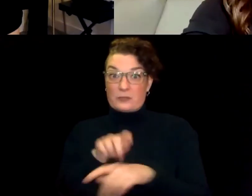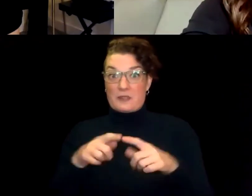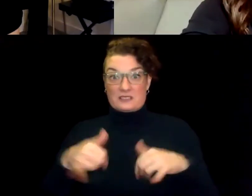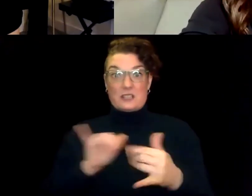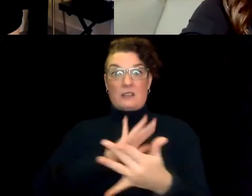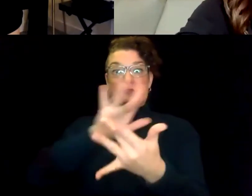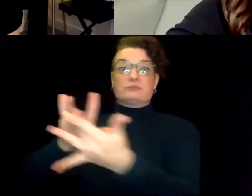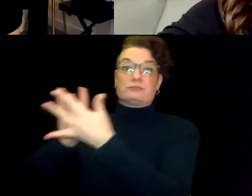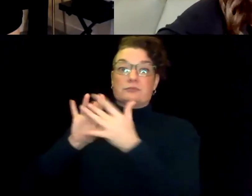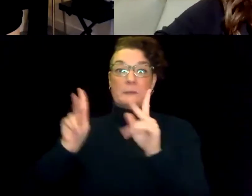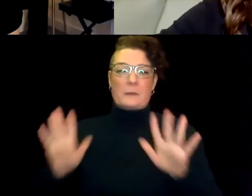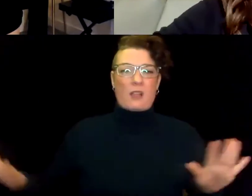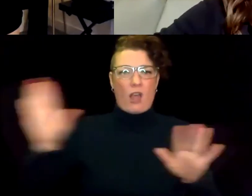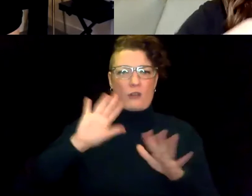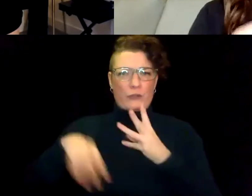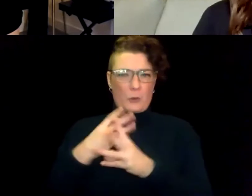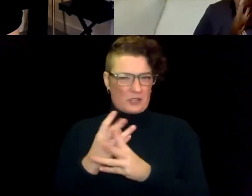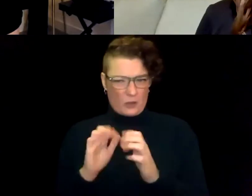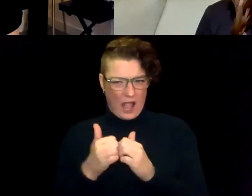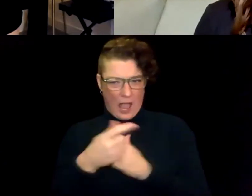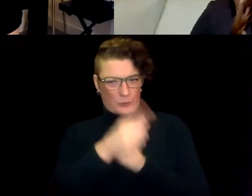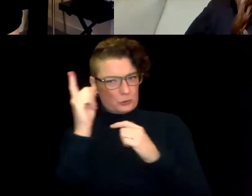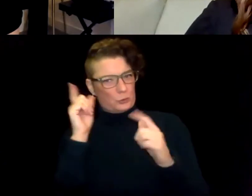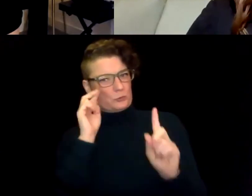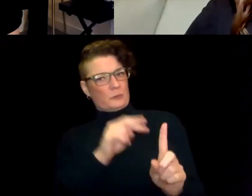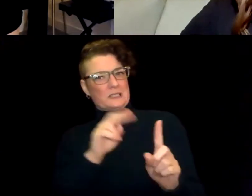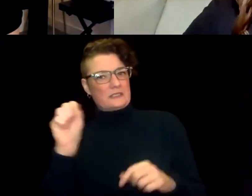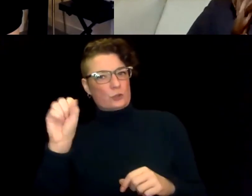folks all over the world. And so how do you think about social media now?